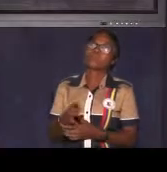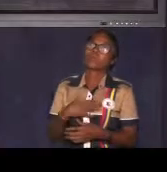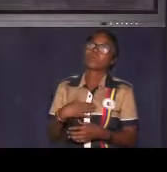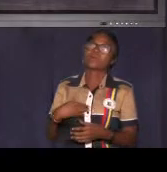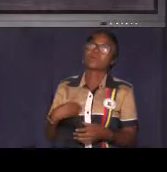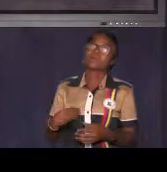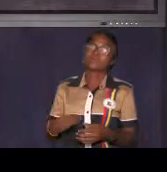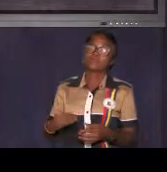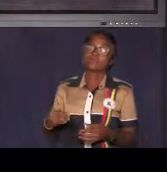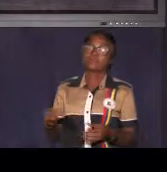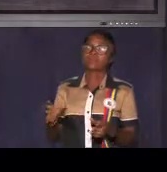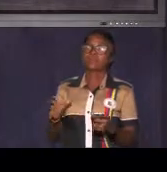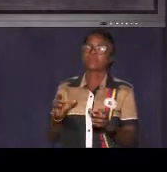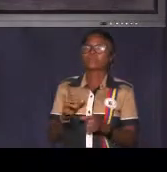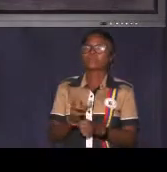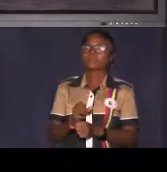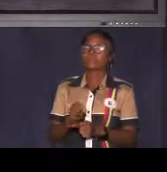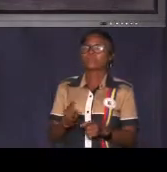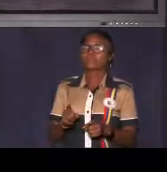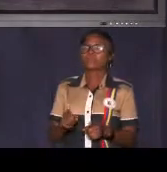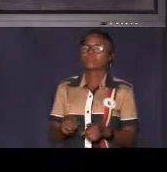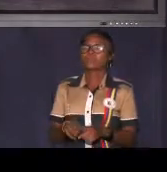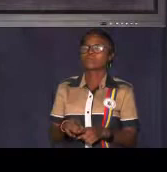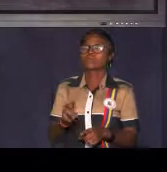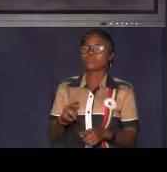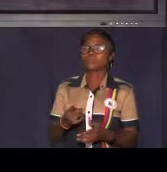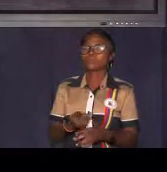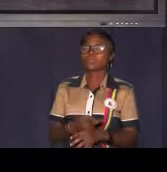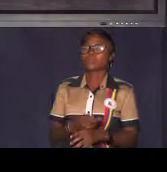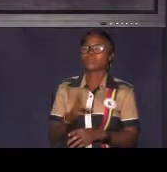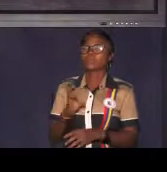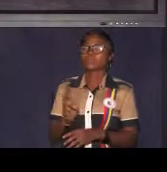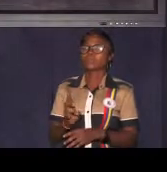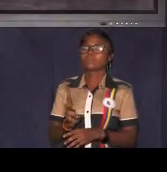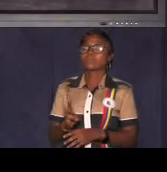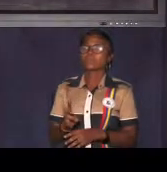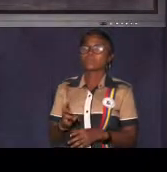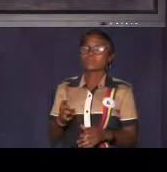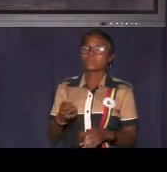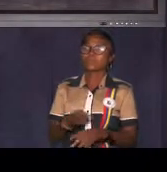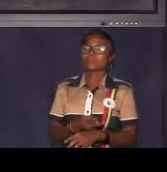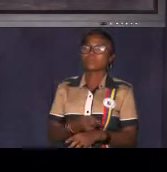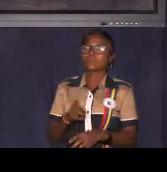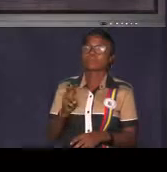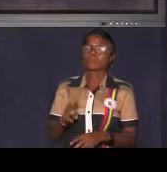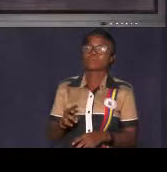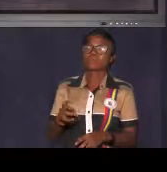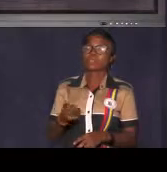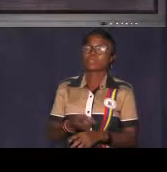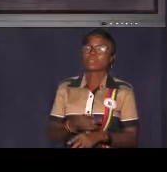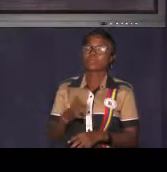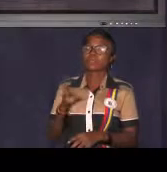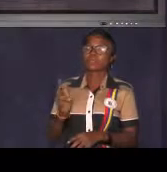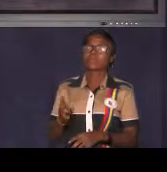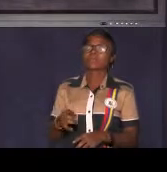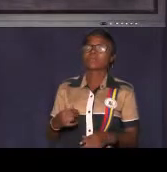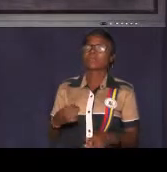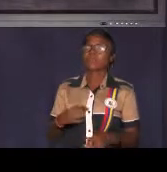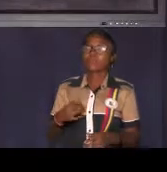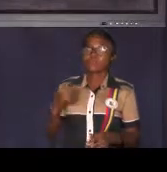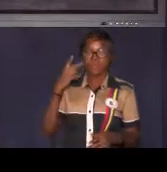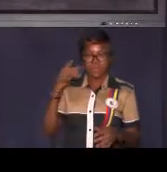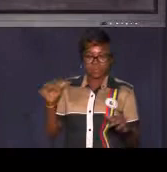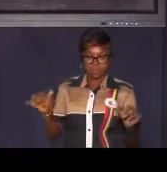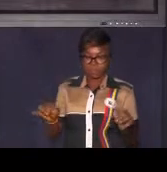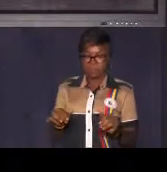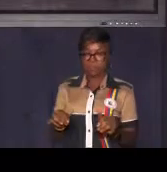7. And so we can write this as 196 is saying 2 times 7 times 2 times 7. And that means we have found a